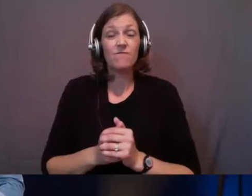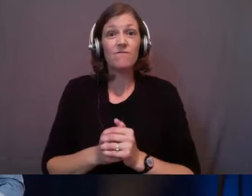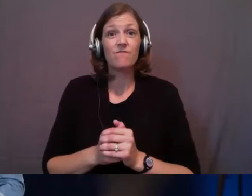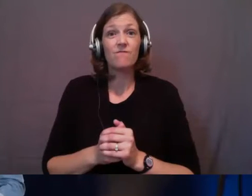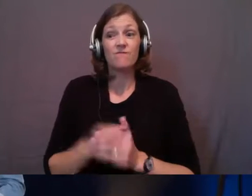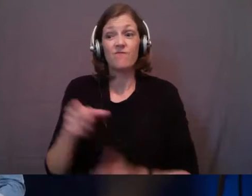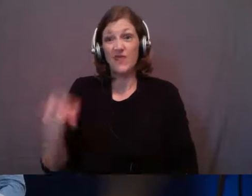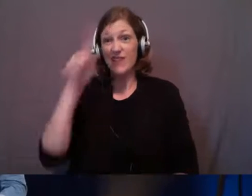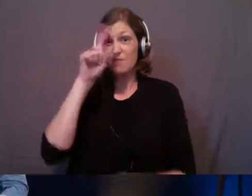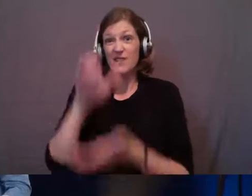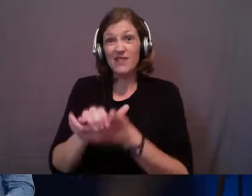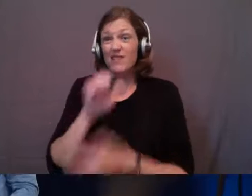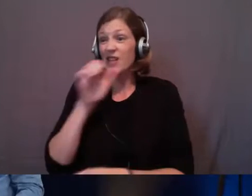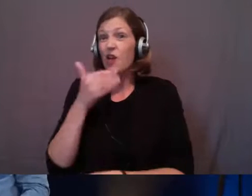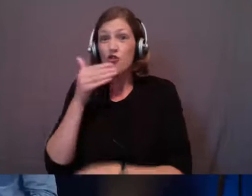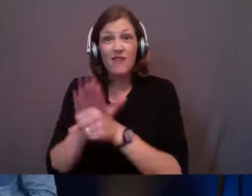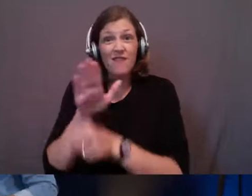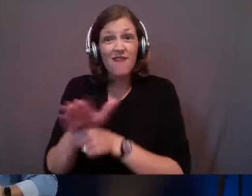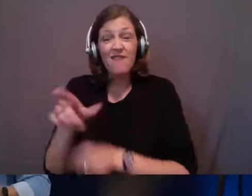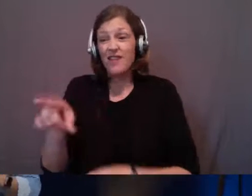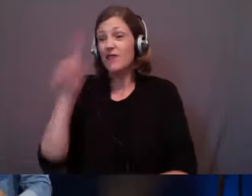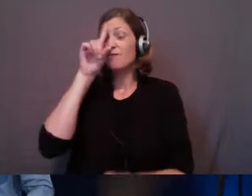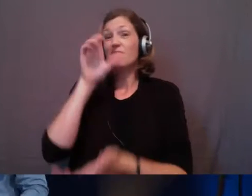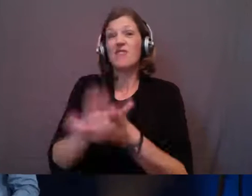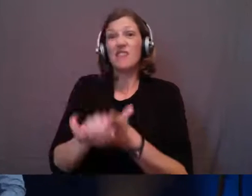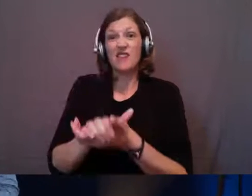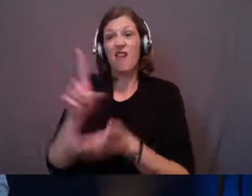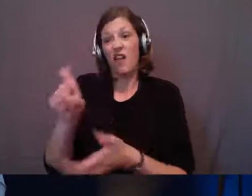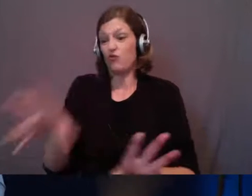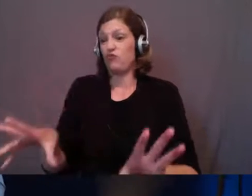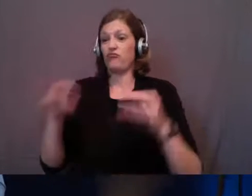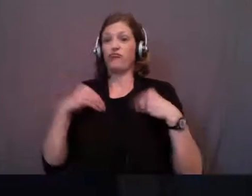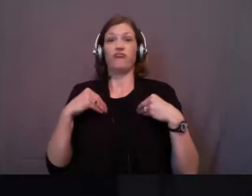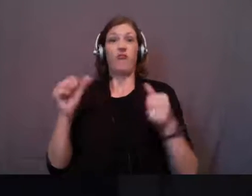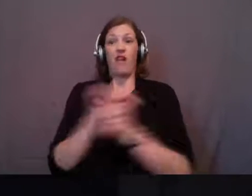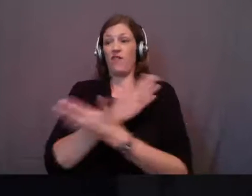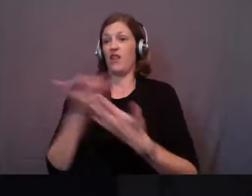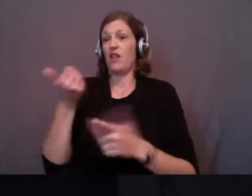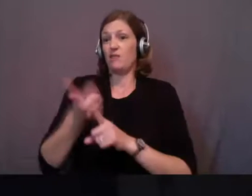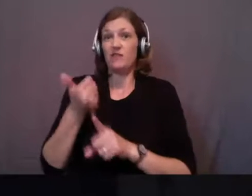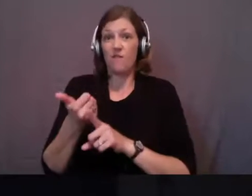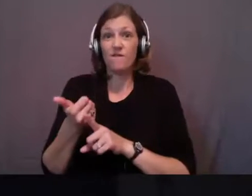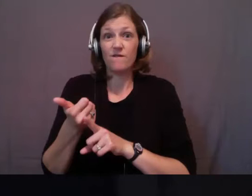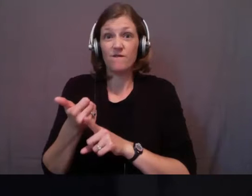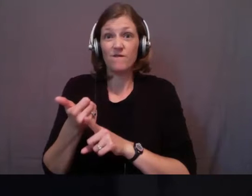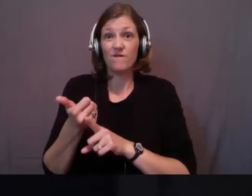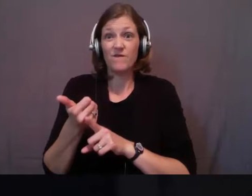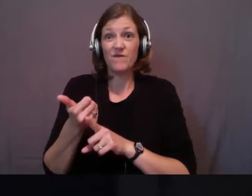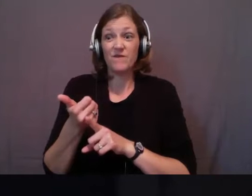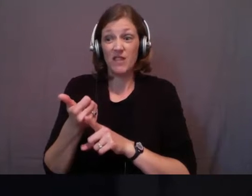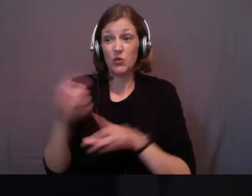He believed he wasn't good enough. He believed he had to take it upon himself. And when he did, he ruined